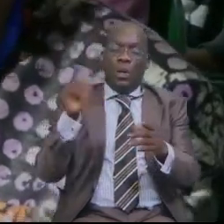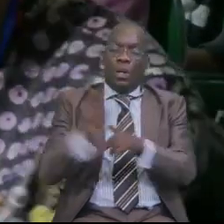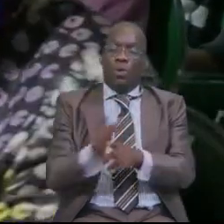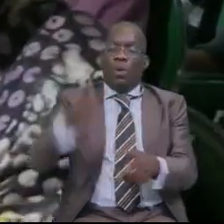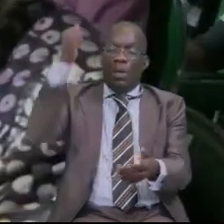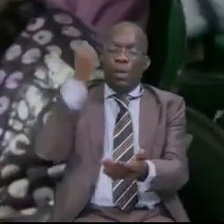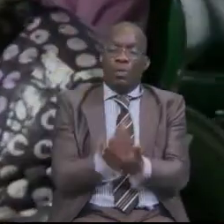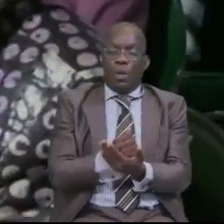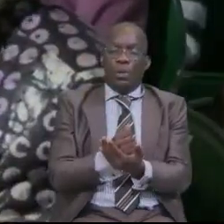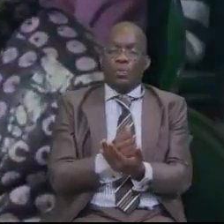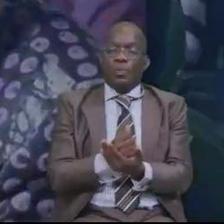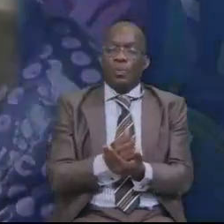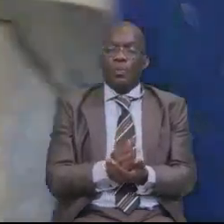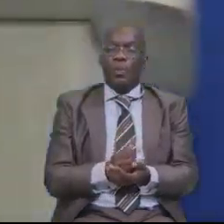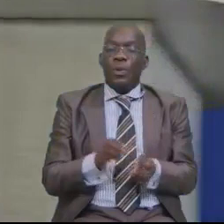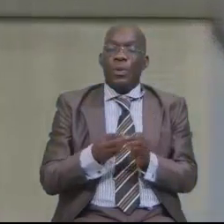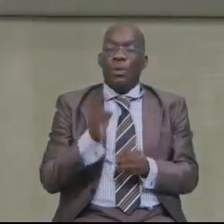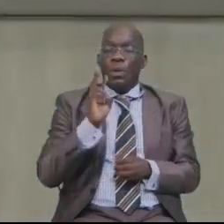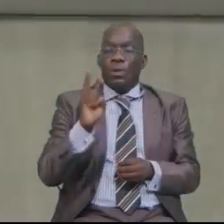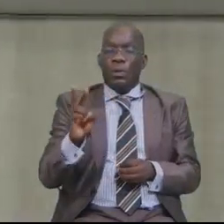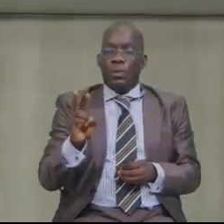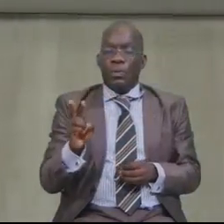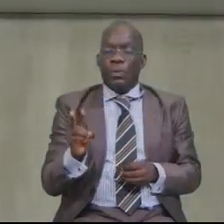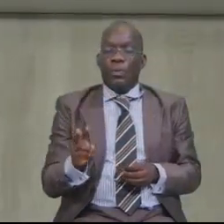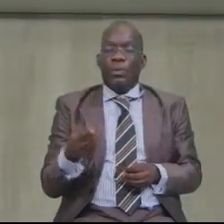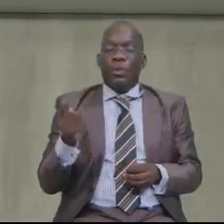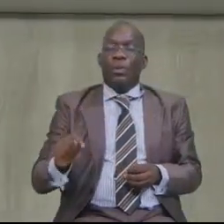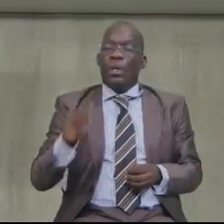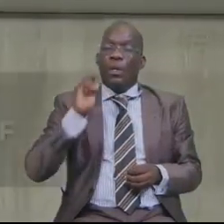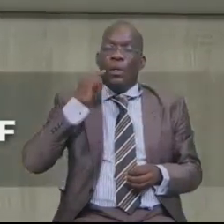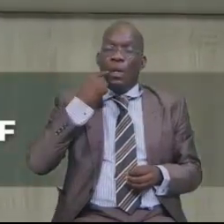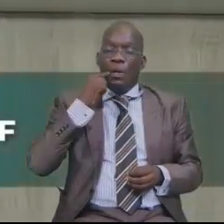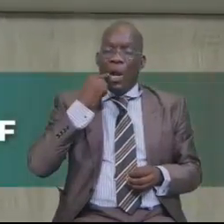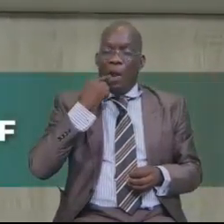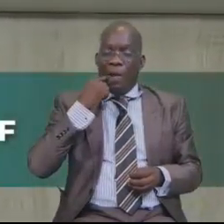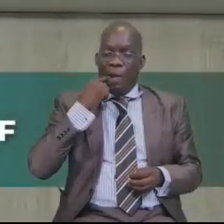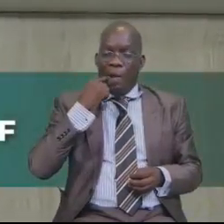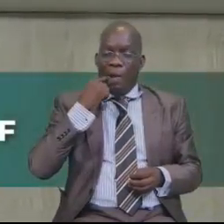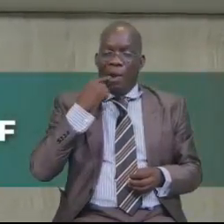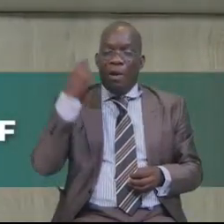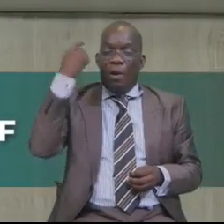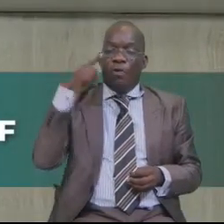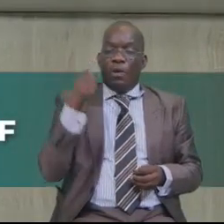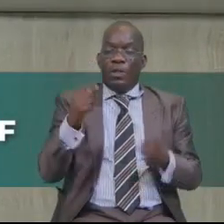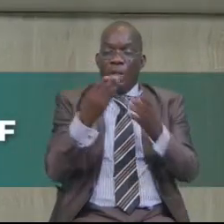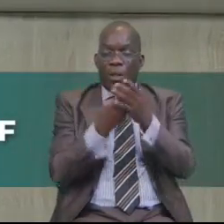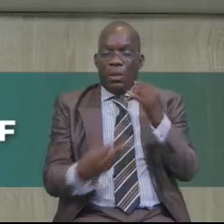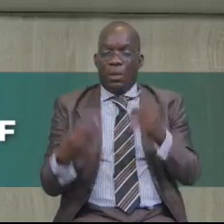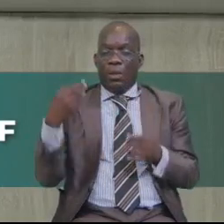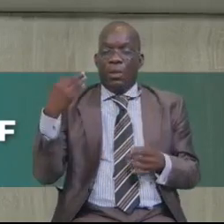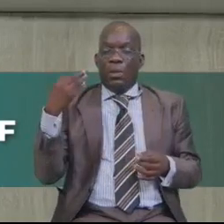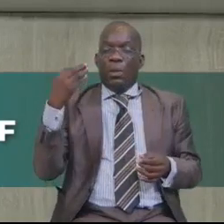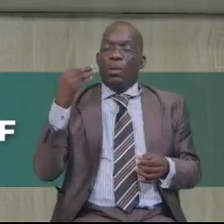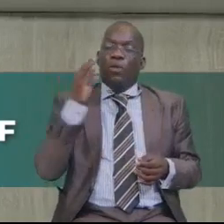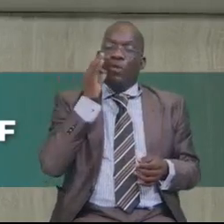here. Number two here, we're looking at the regrets for the absent fruit